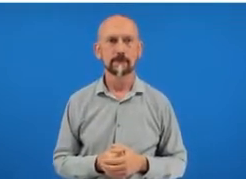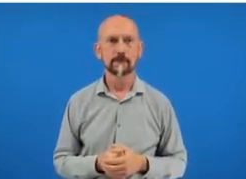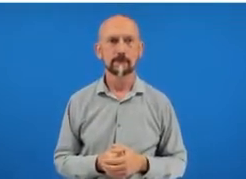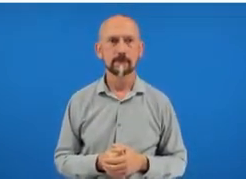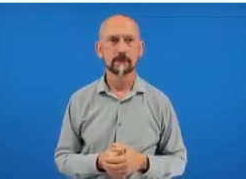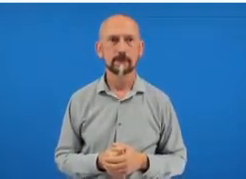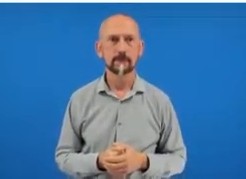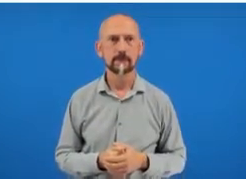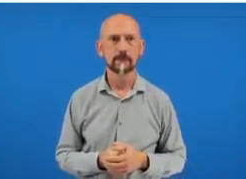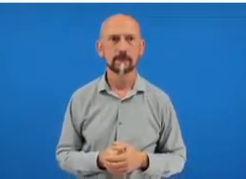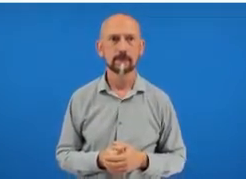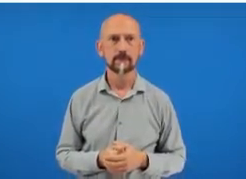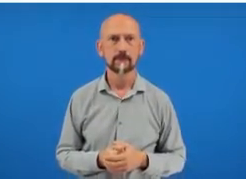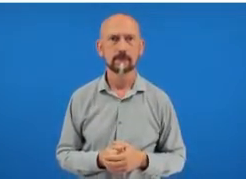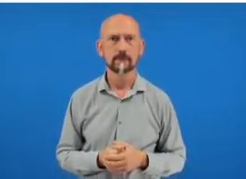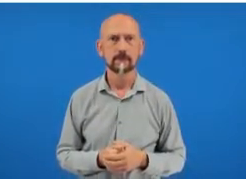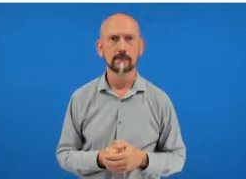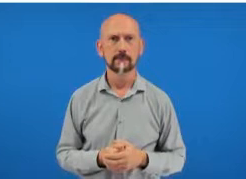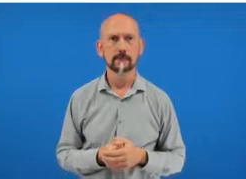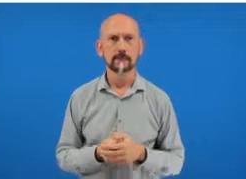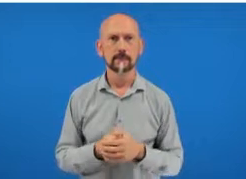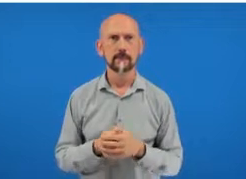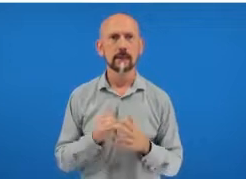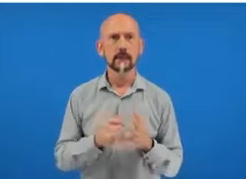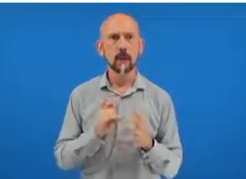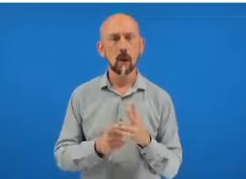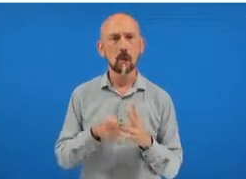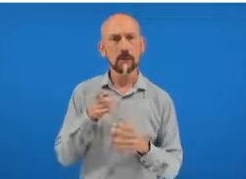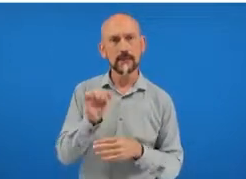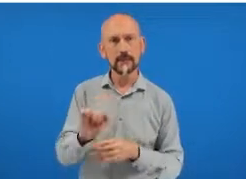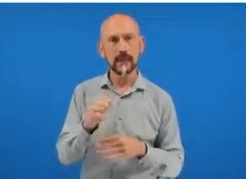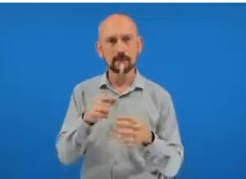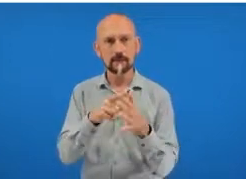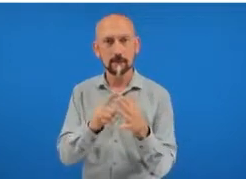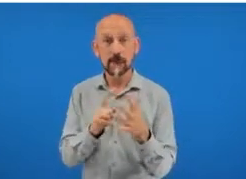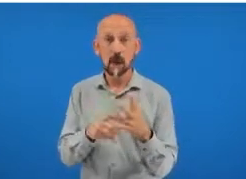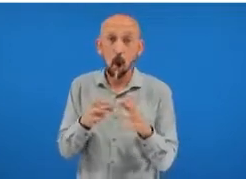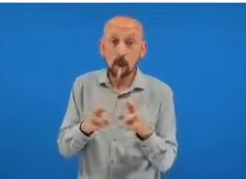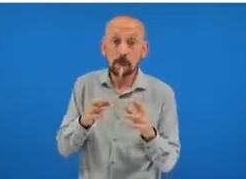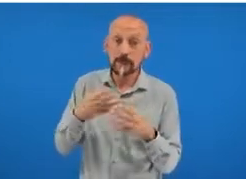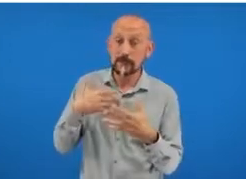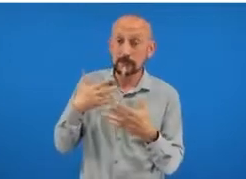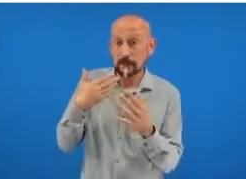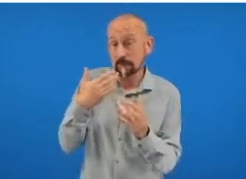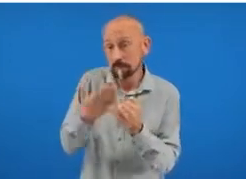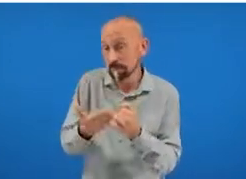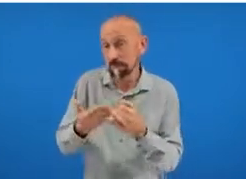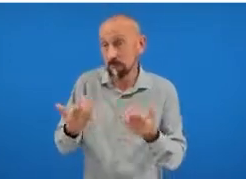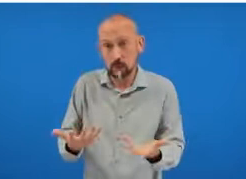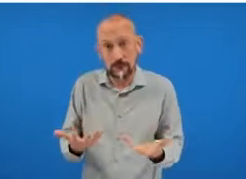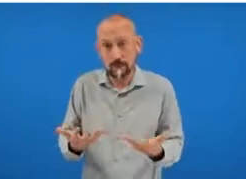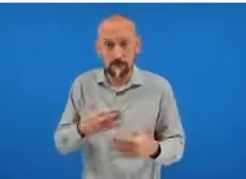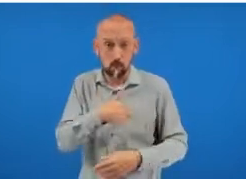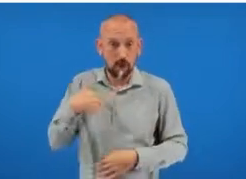So this is the end of our presentations. Thank you to all our presenters. Hopefully this has given you a feel for the importance of measures and how we